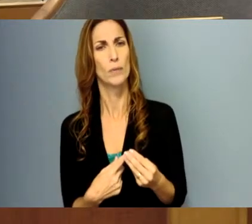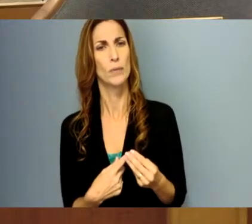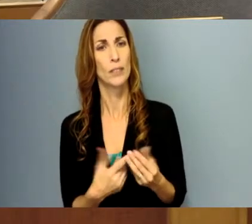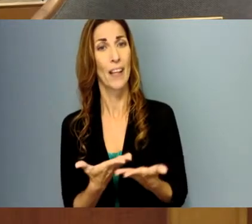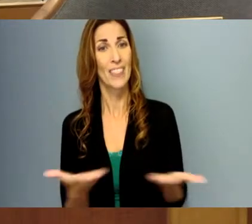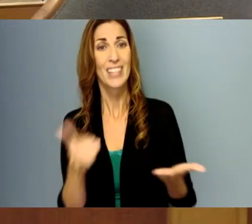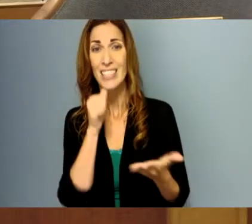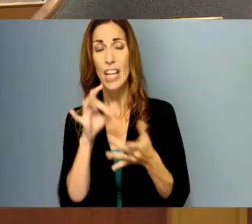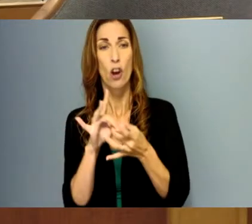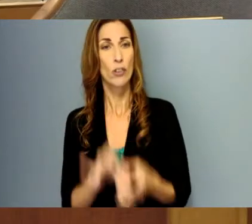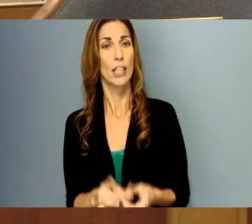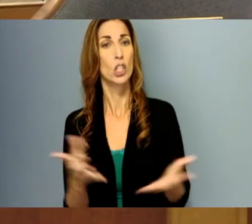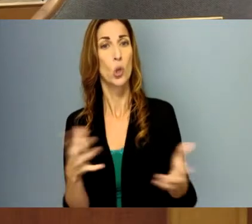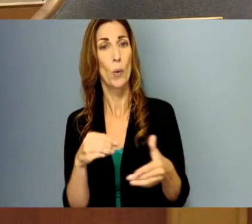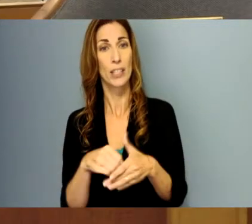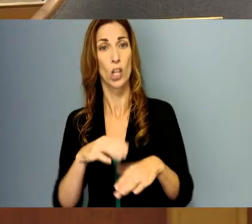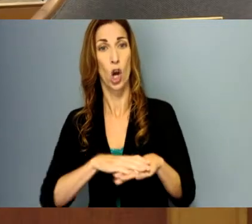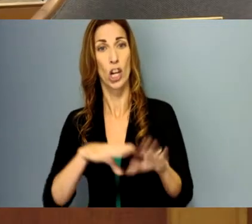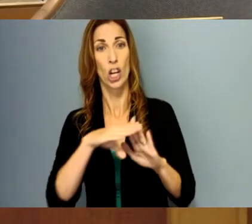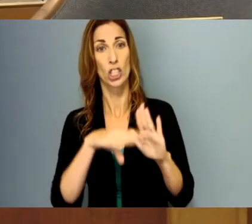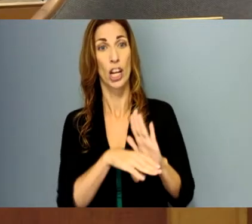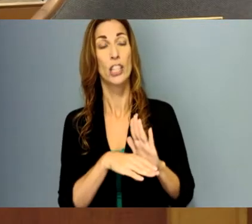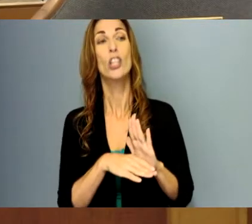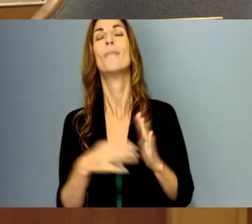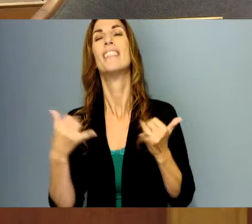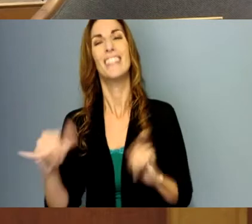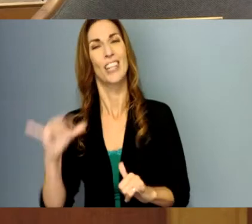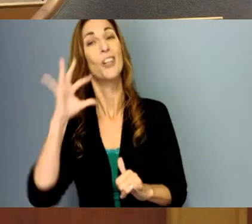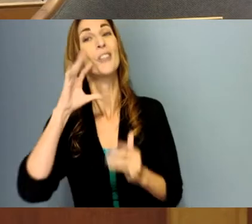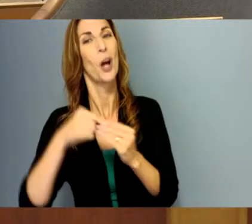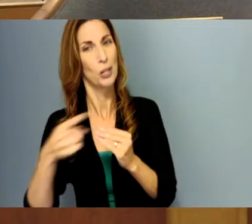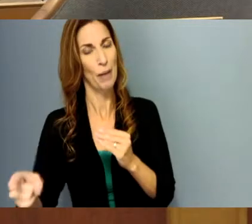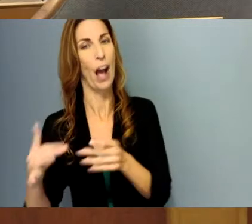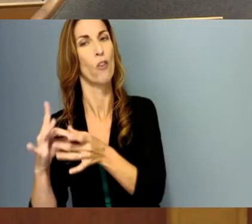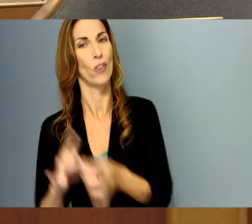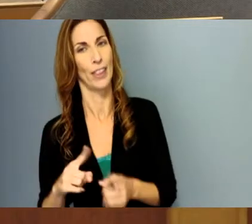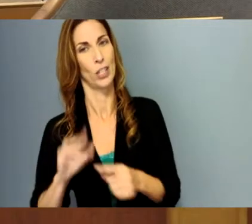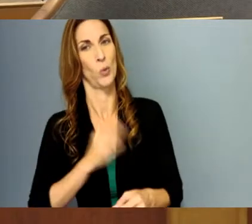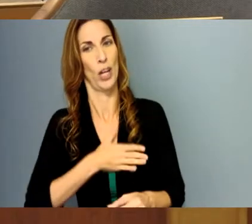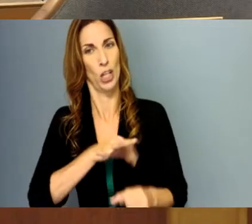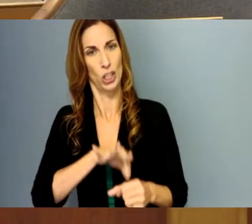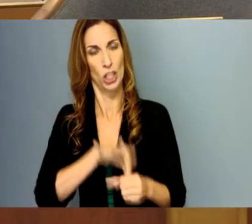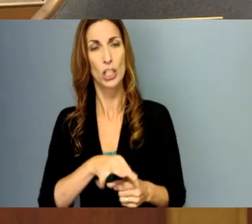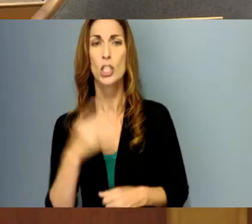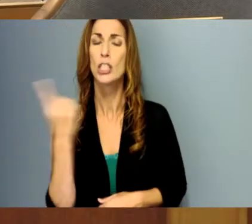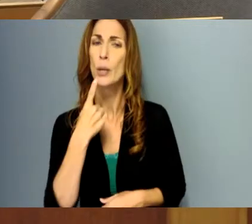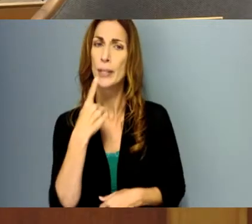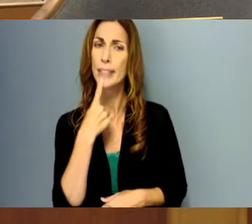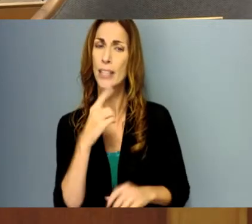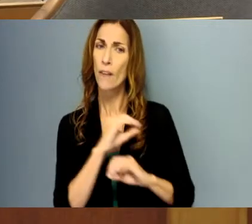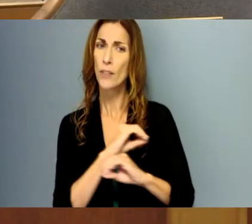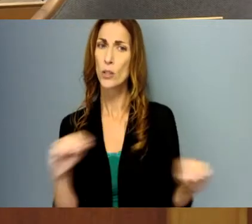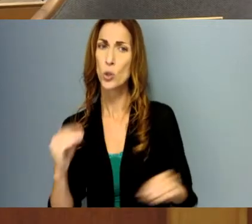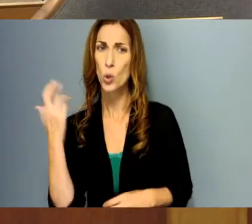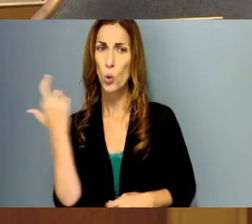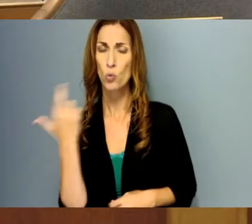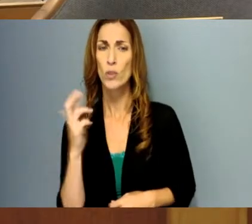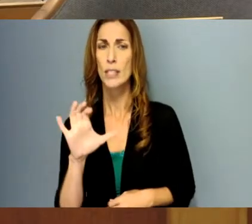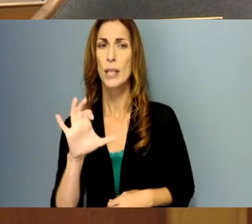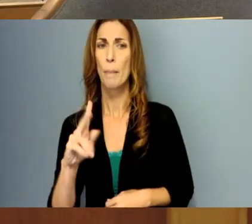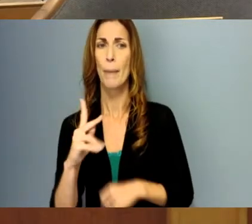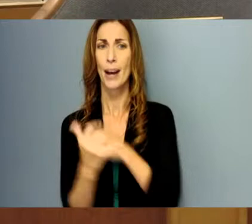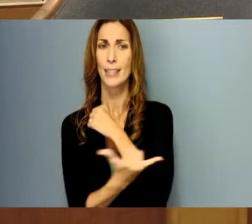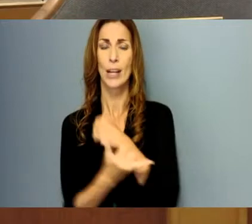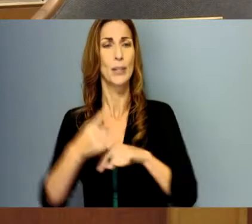not related to what's on our agenda that were brought up about our election, though. Someone said there's no reason Bucks can't